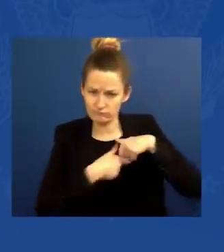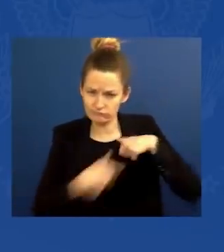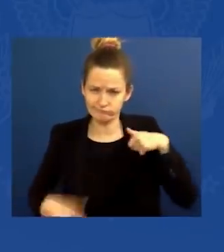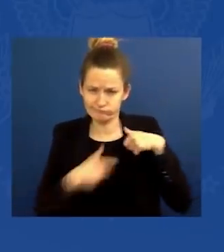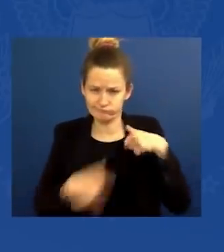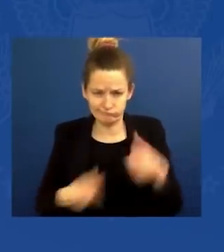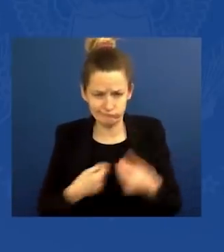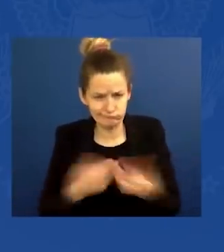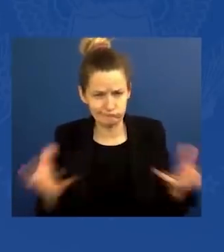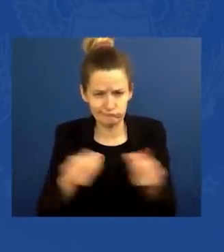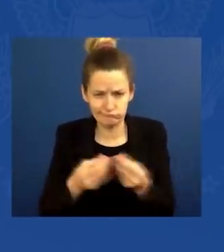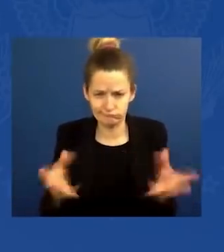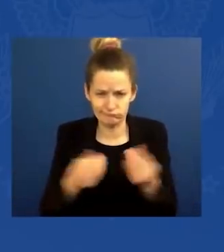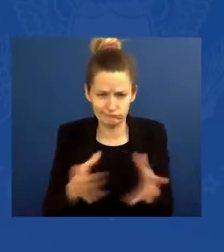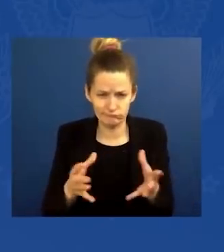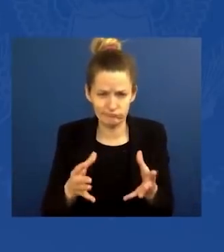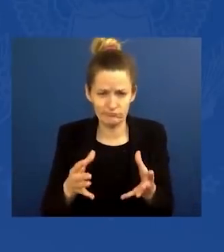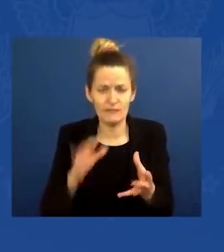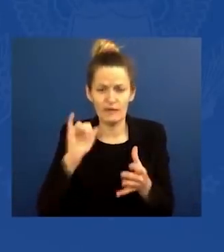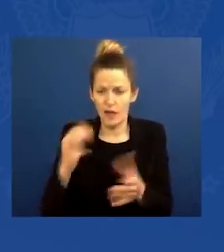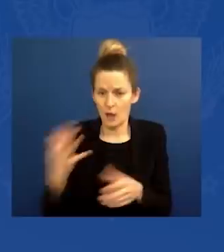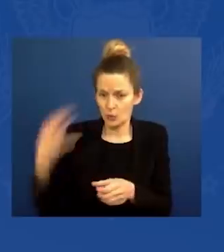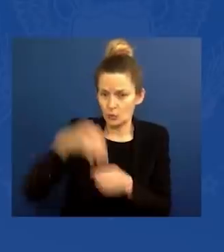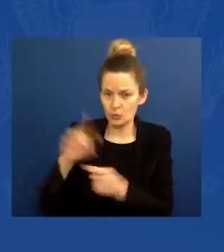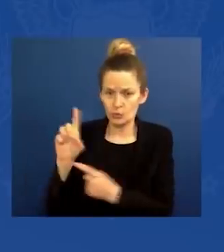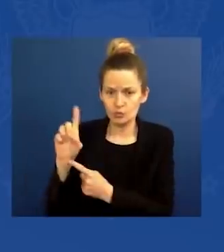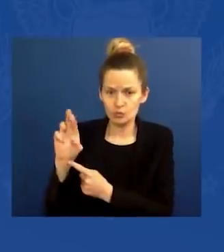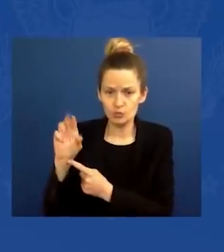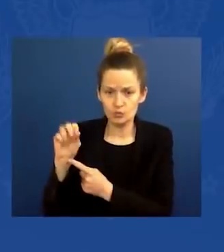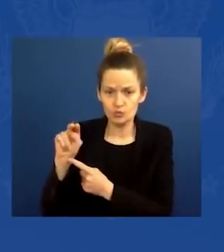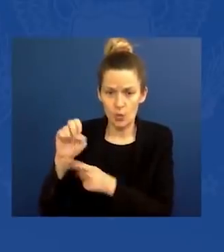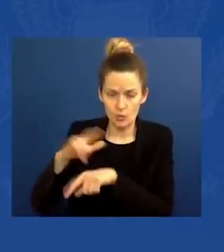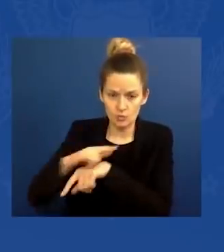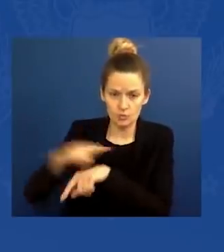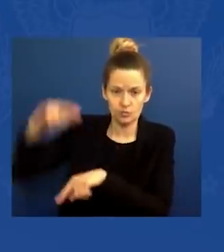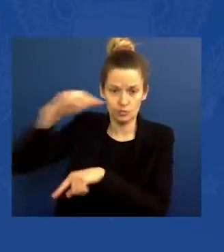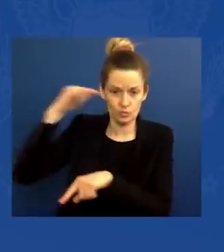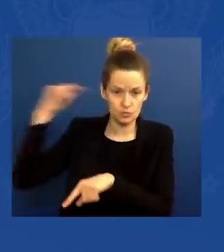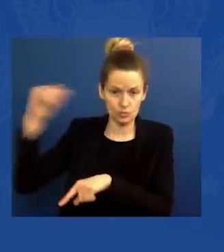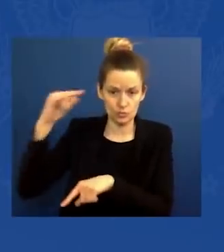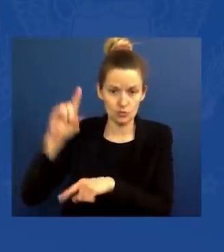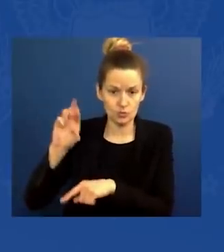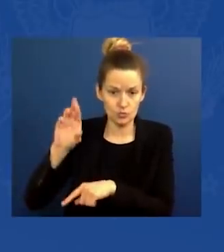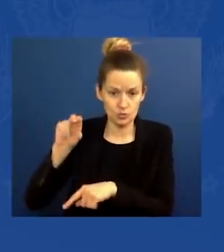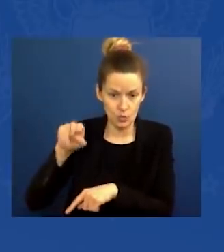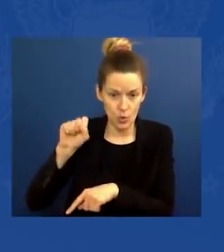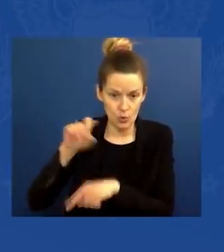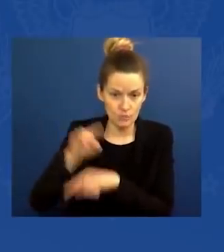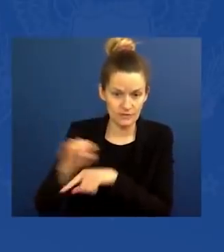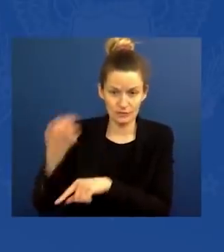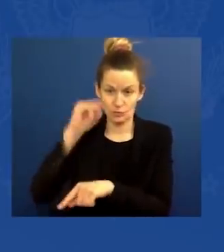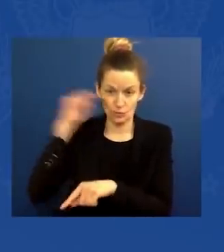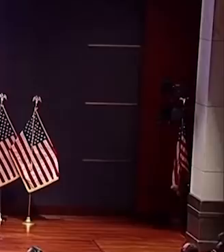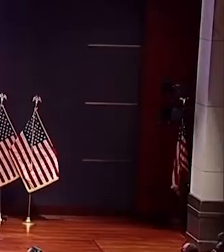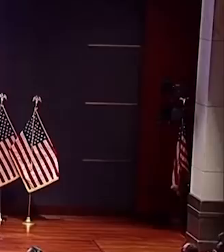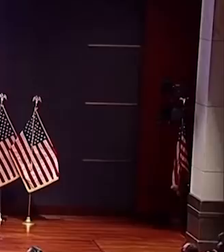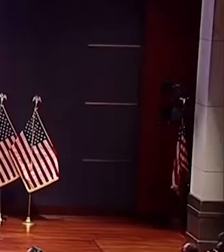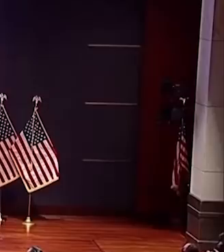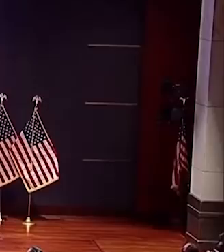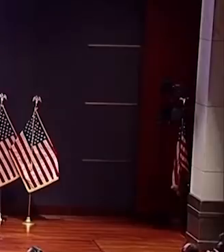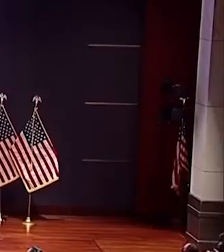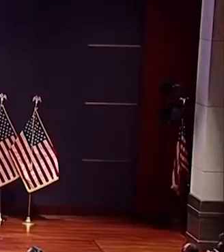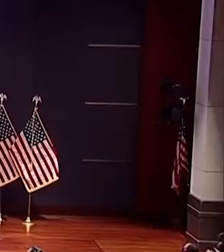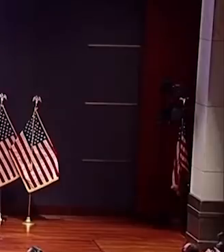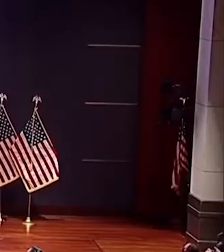which demonstrates our commitment to sending our most cutting-edge systems to Ukraine for its defense. Biden's remarks came hours after the